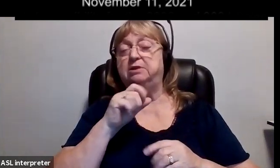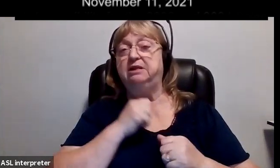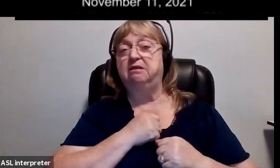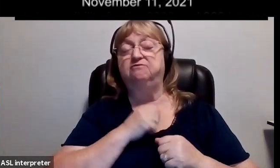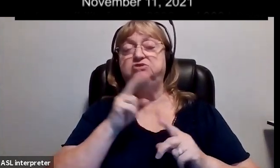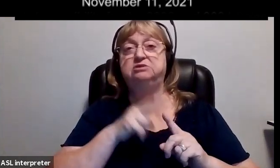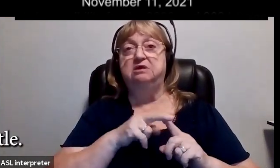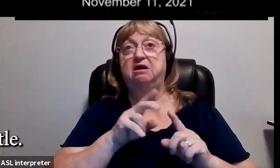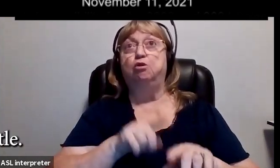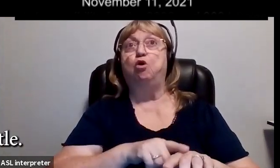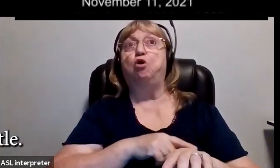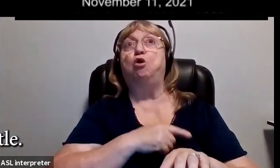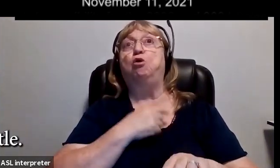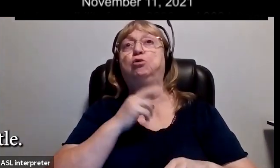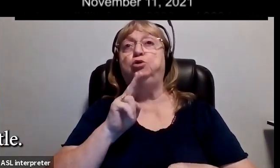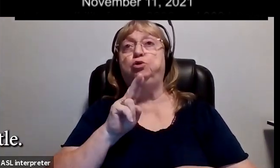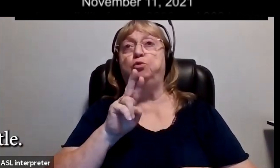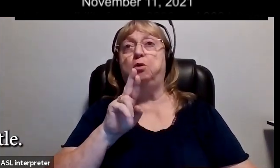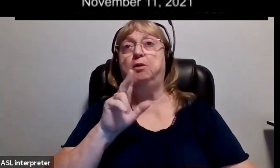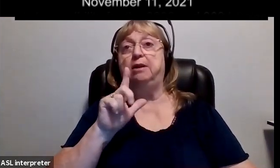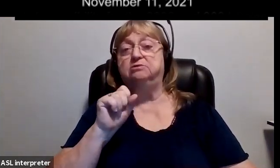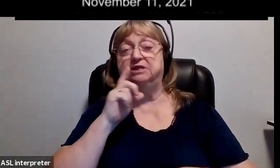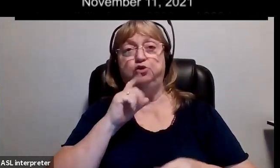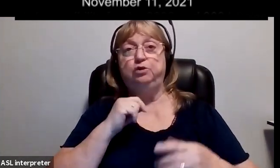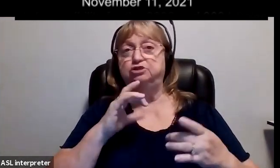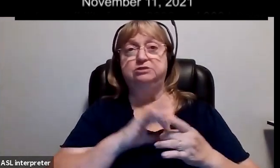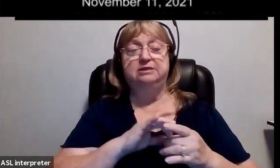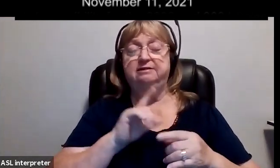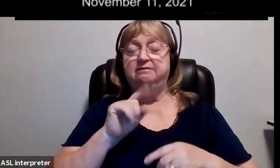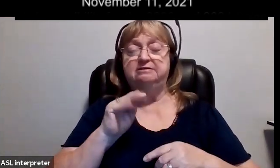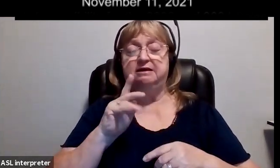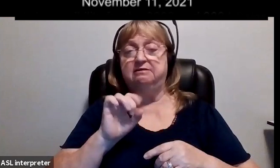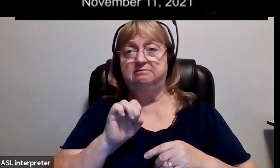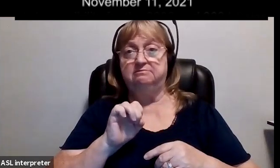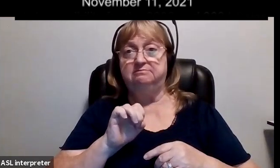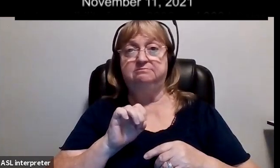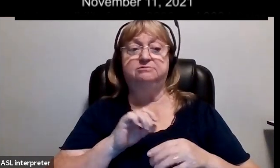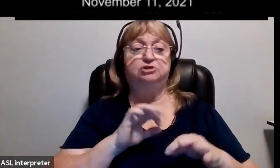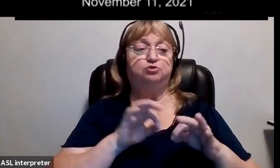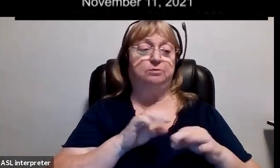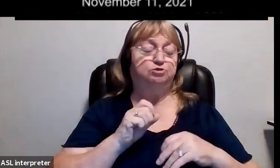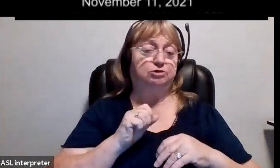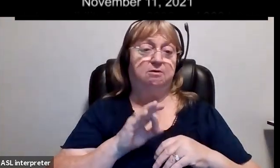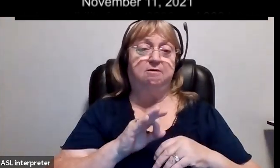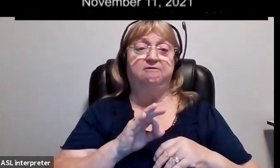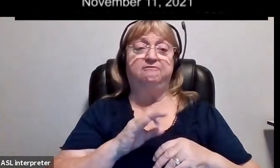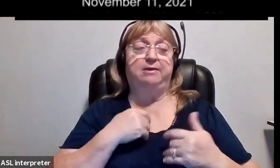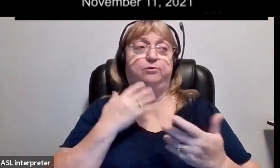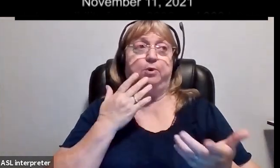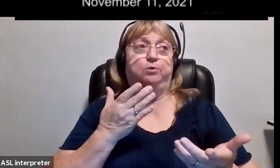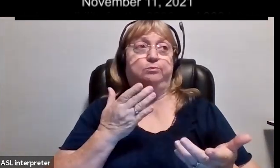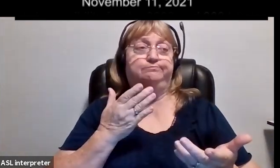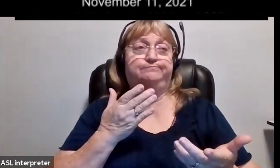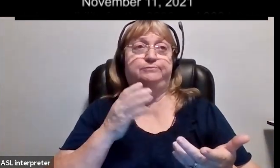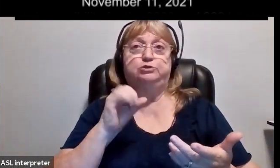files. And you really could just link the title. So description of, I don't know, solar